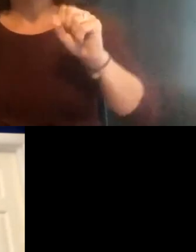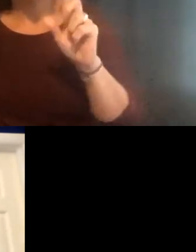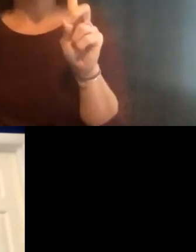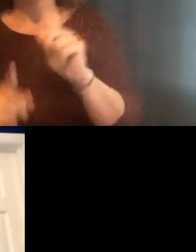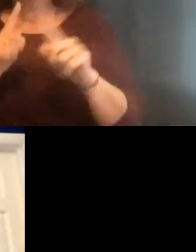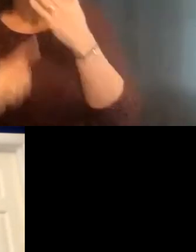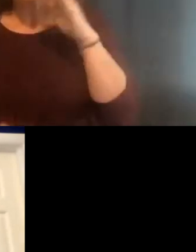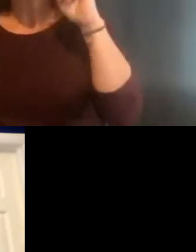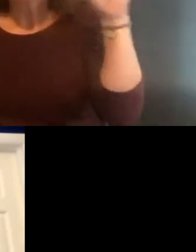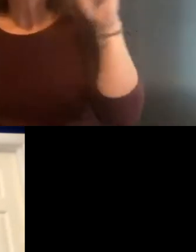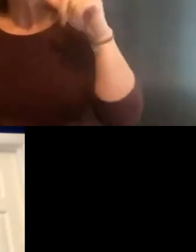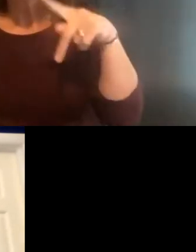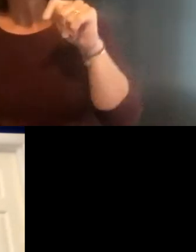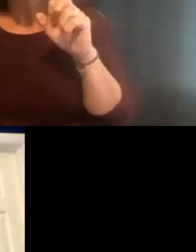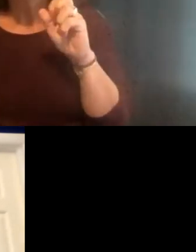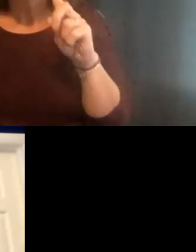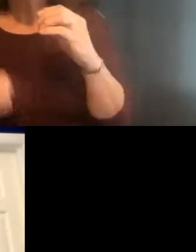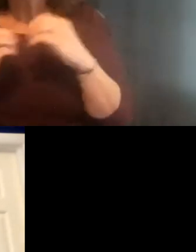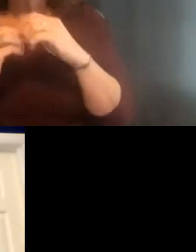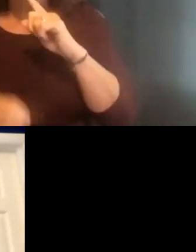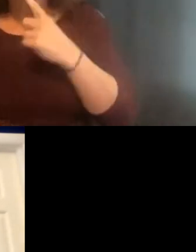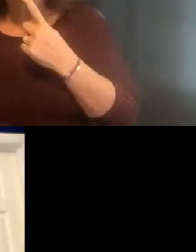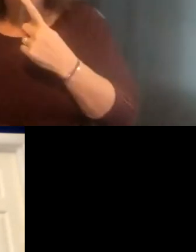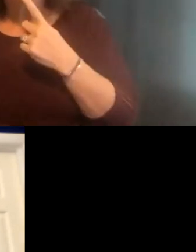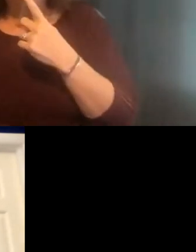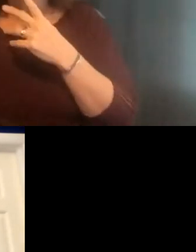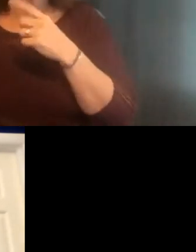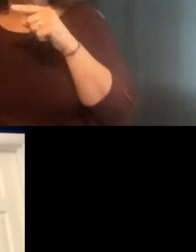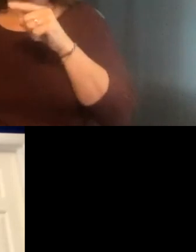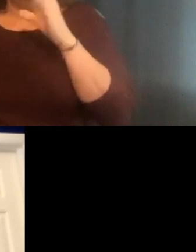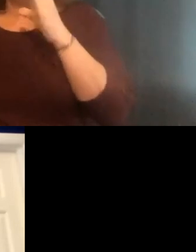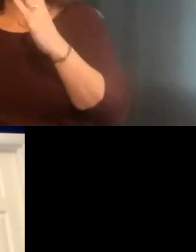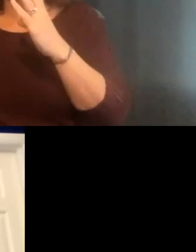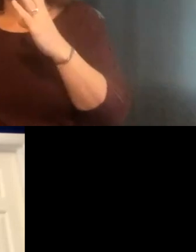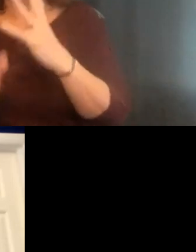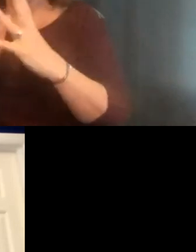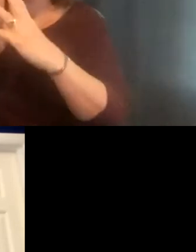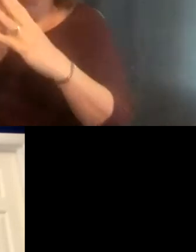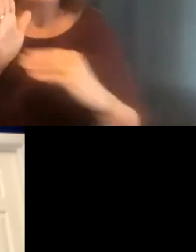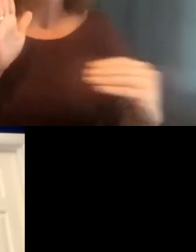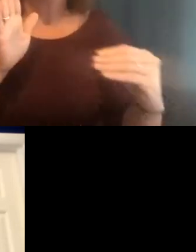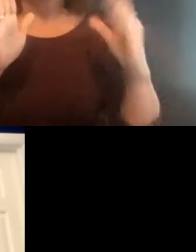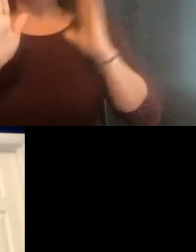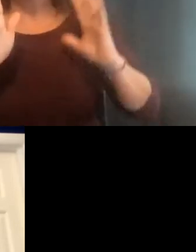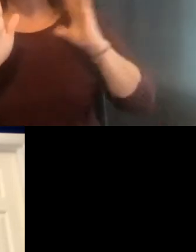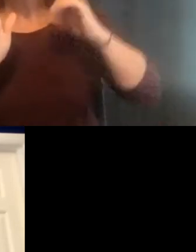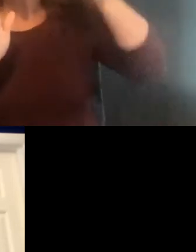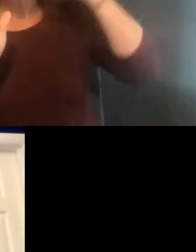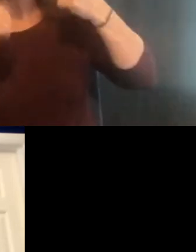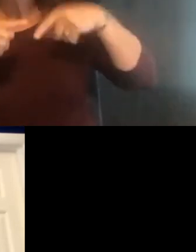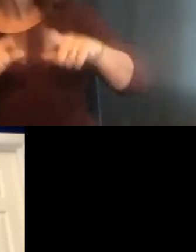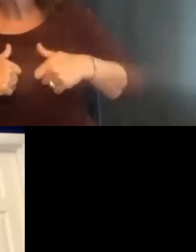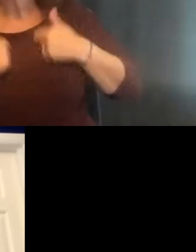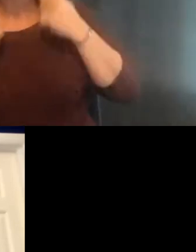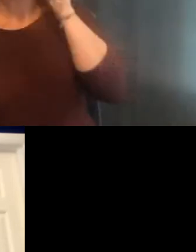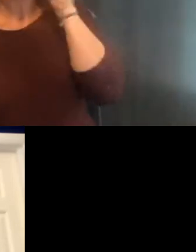be more extreme and actually replicate the waking life trauma in kind of episodic